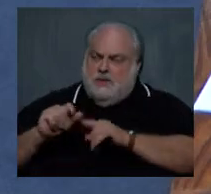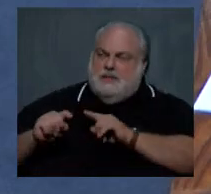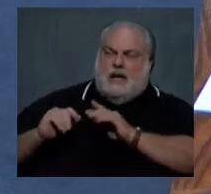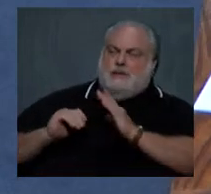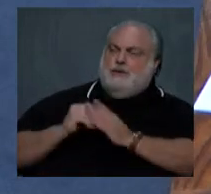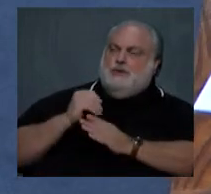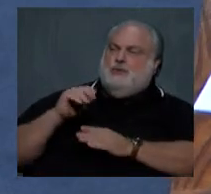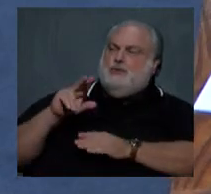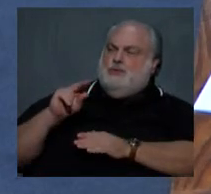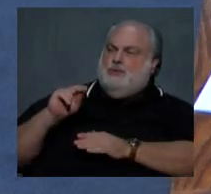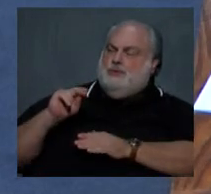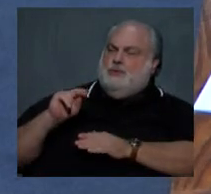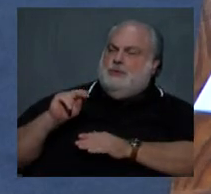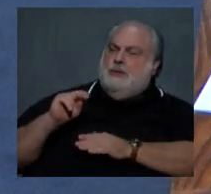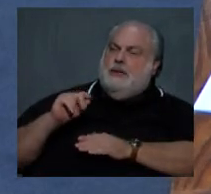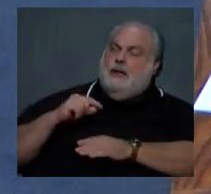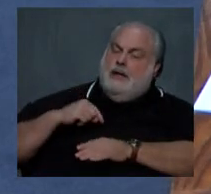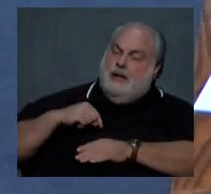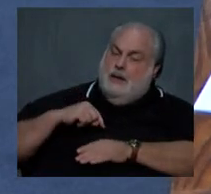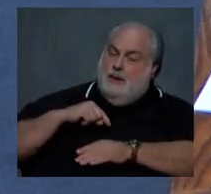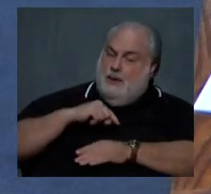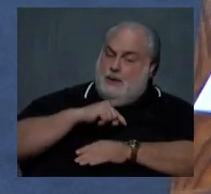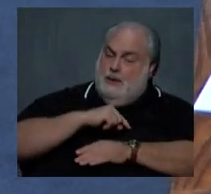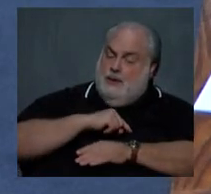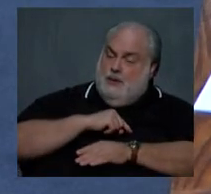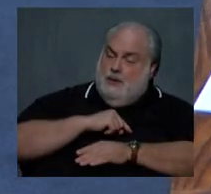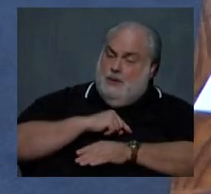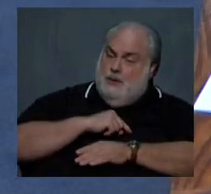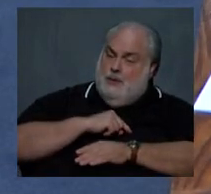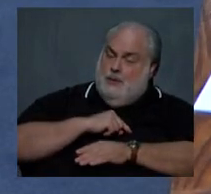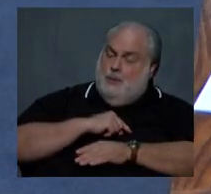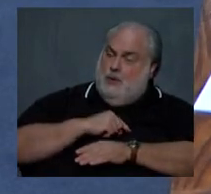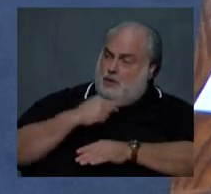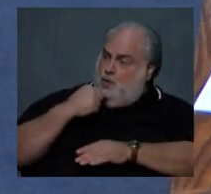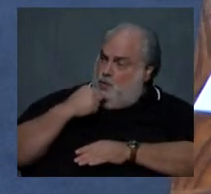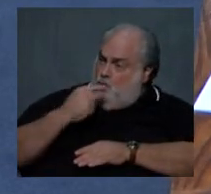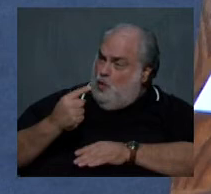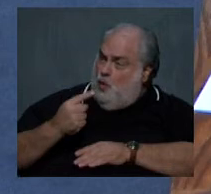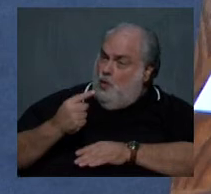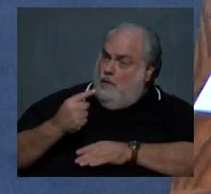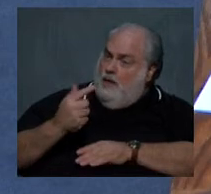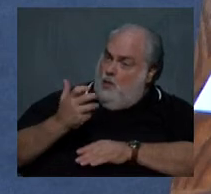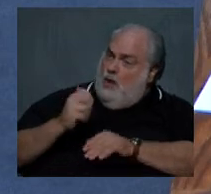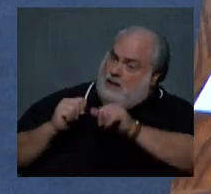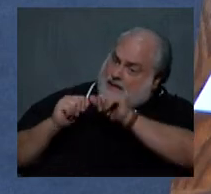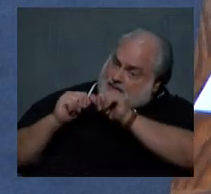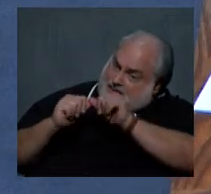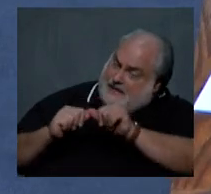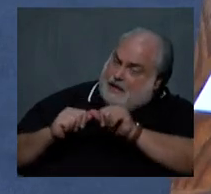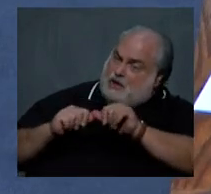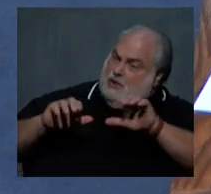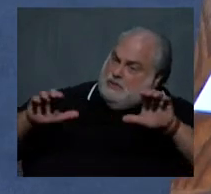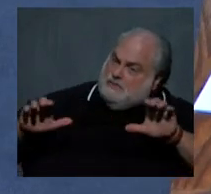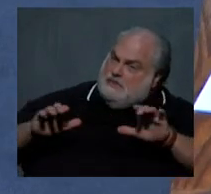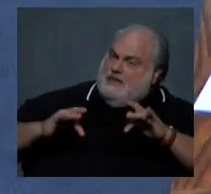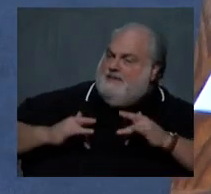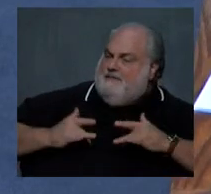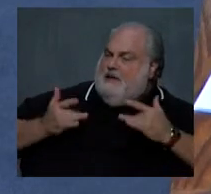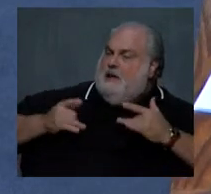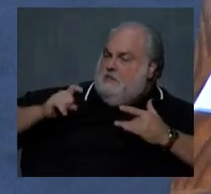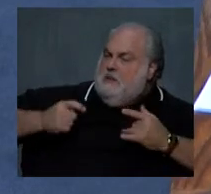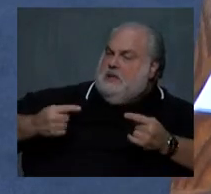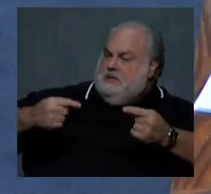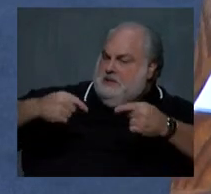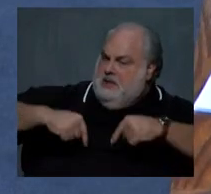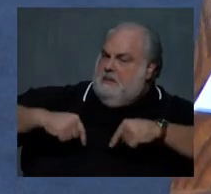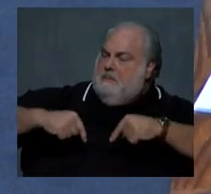new. We like I said, we told them that if they wanted to continue it, that they would need to come before the